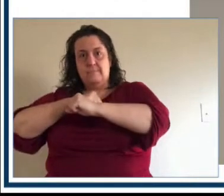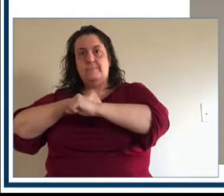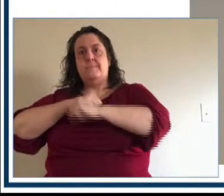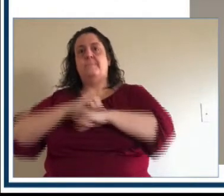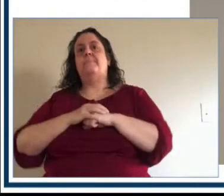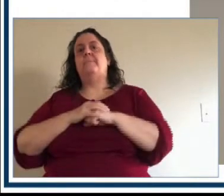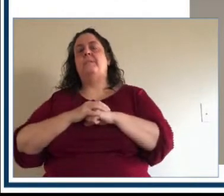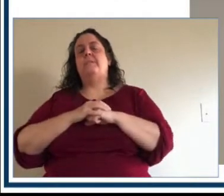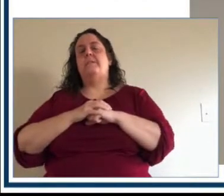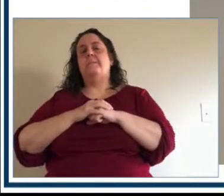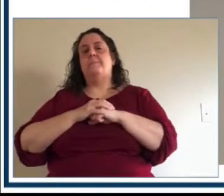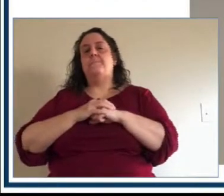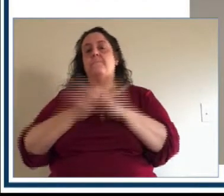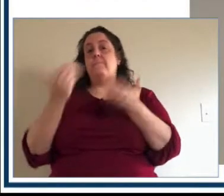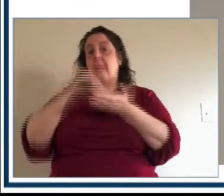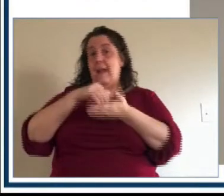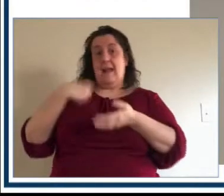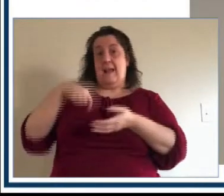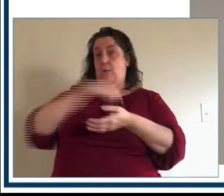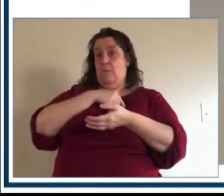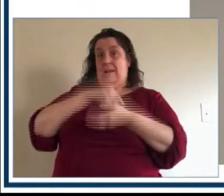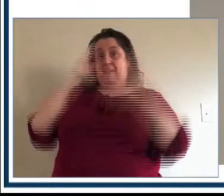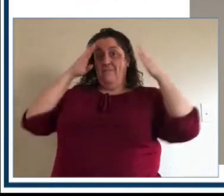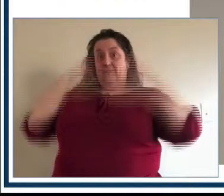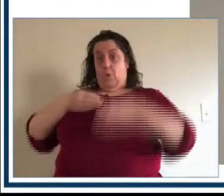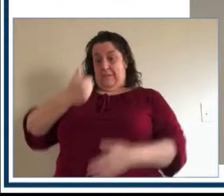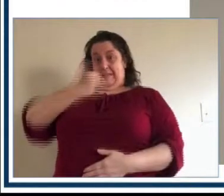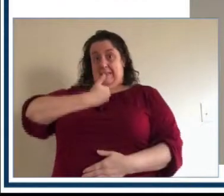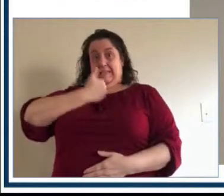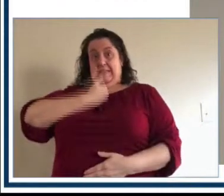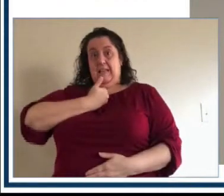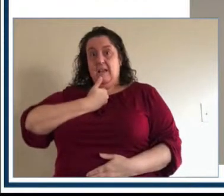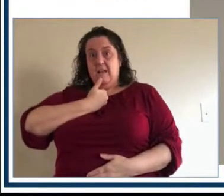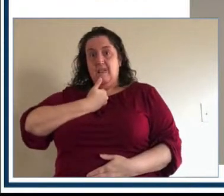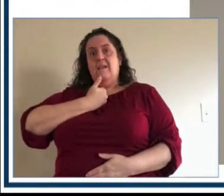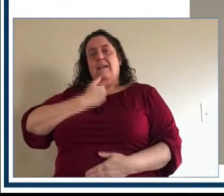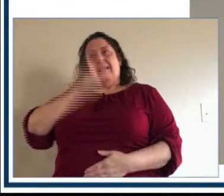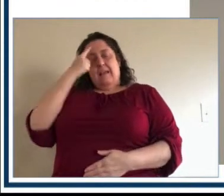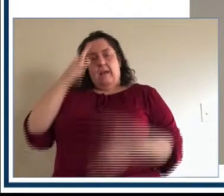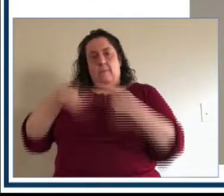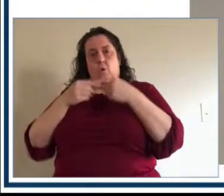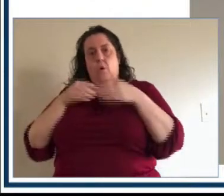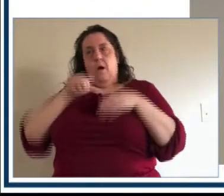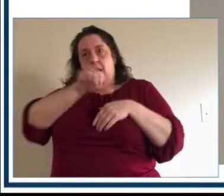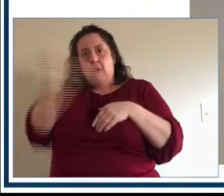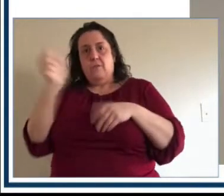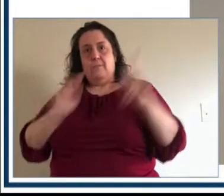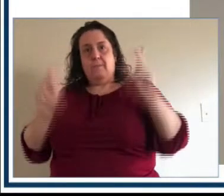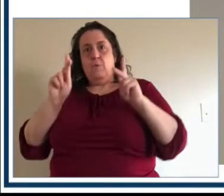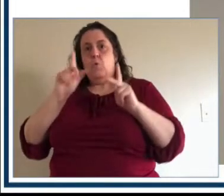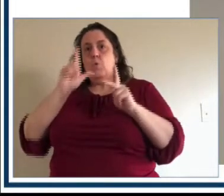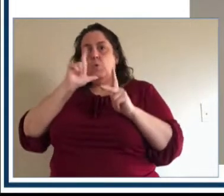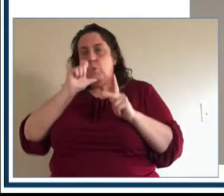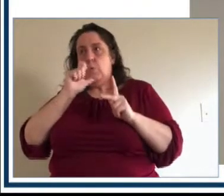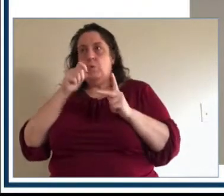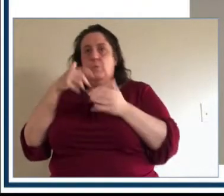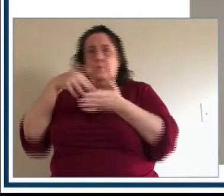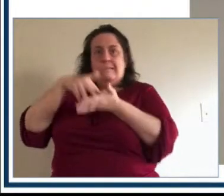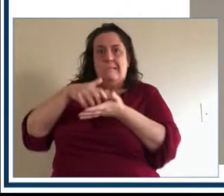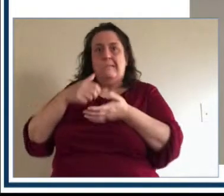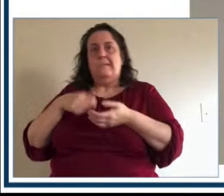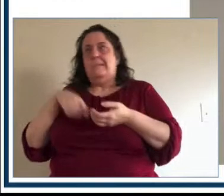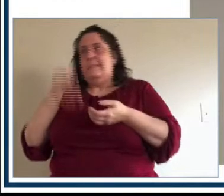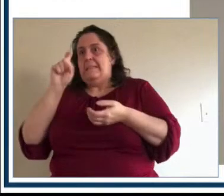needs to be not focusing on us, but focusing on others, focusing on those more vulnerable in our community, while